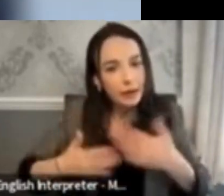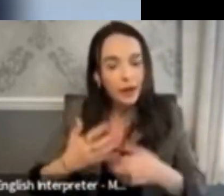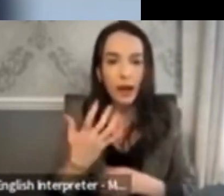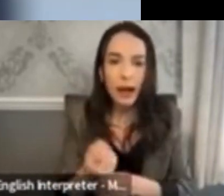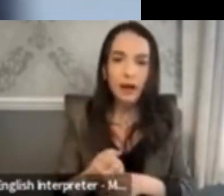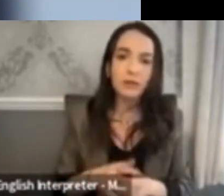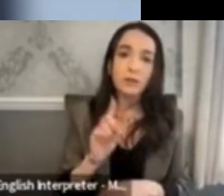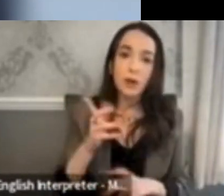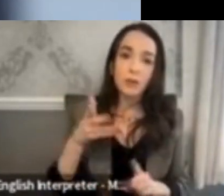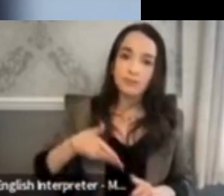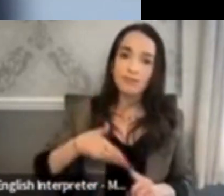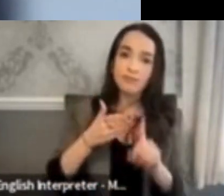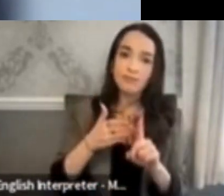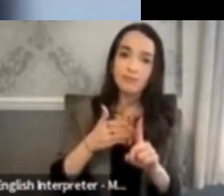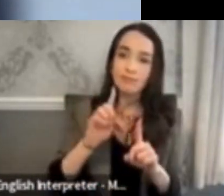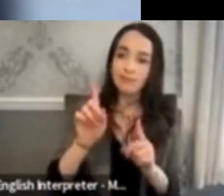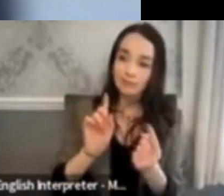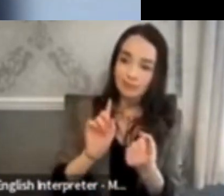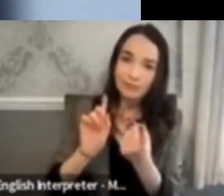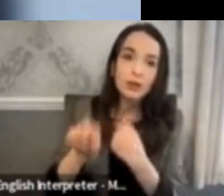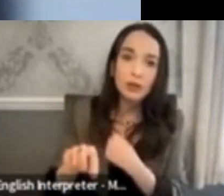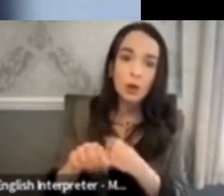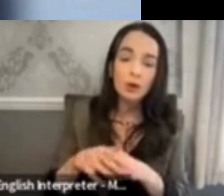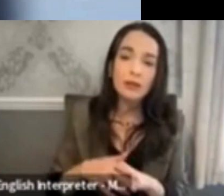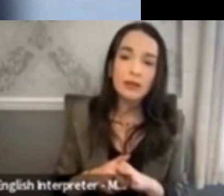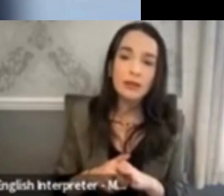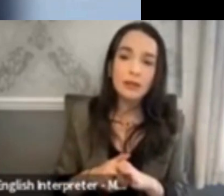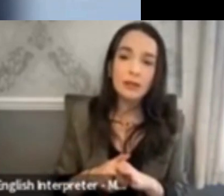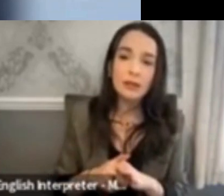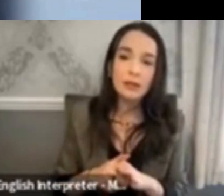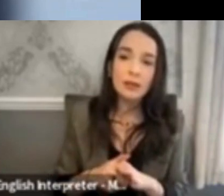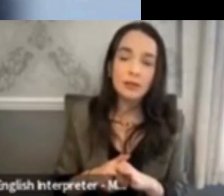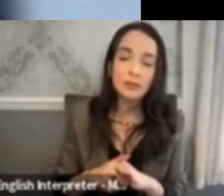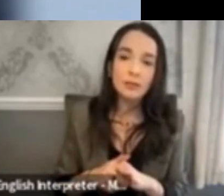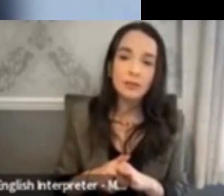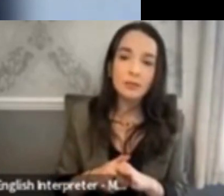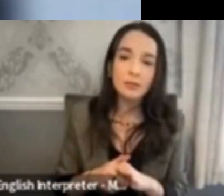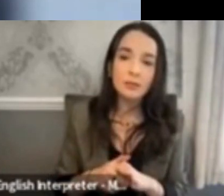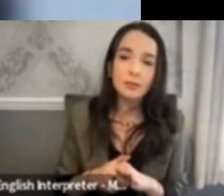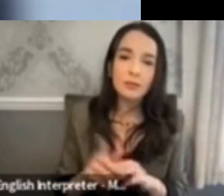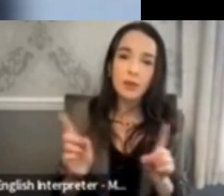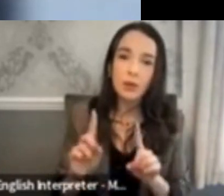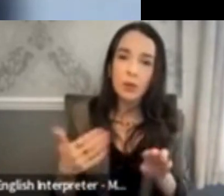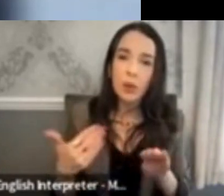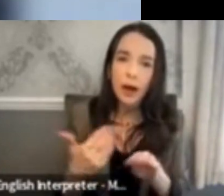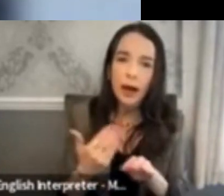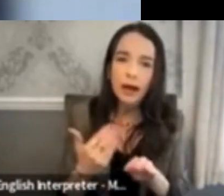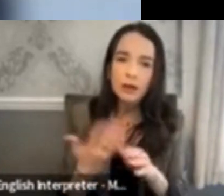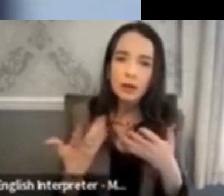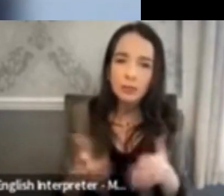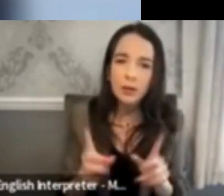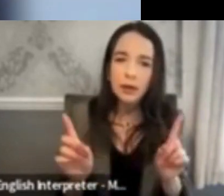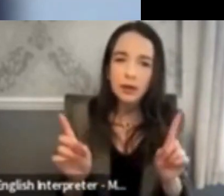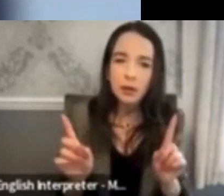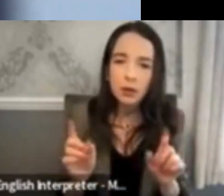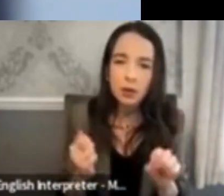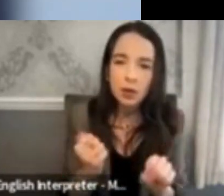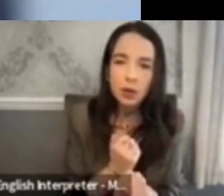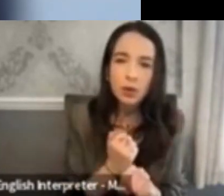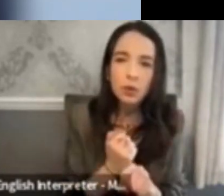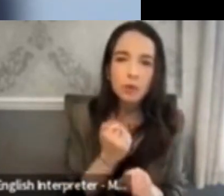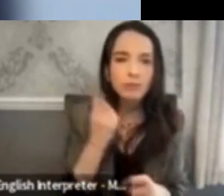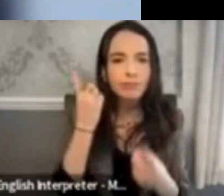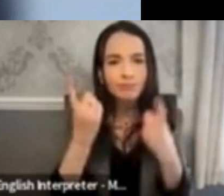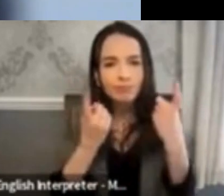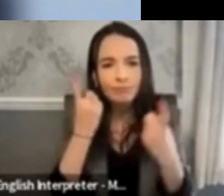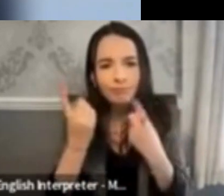those who responded to that fact and sort of sought to take steps to consider where they are